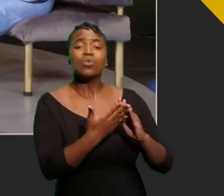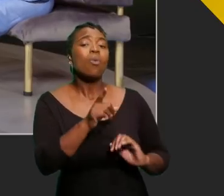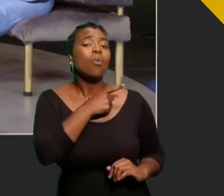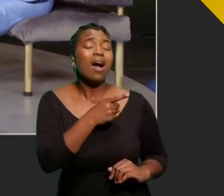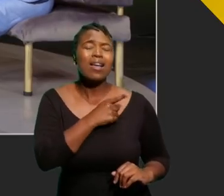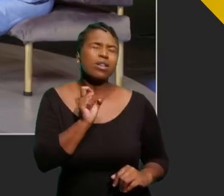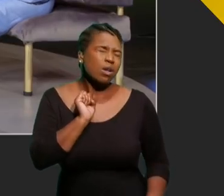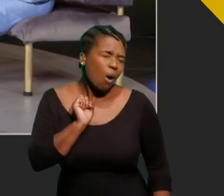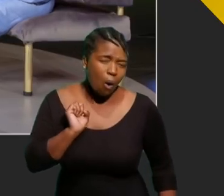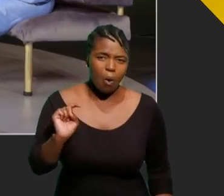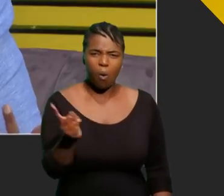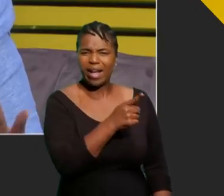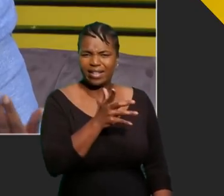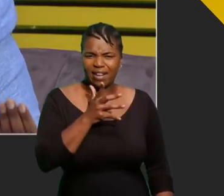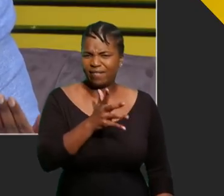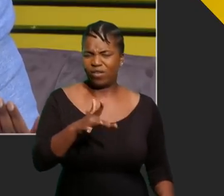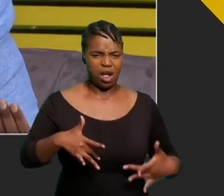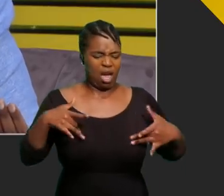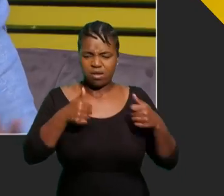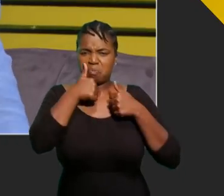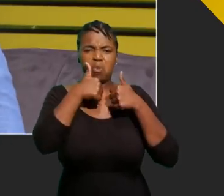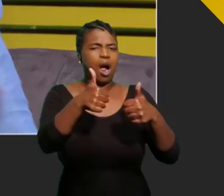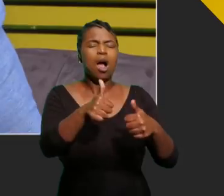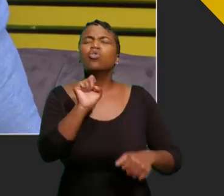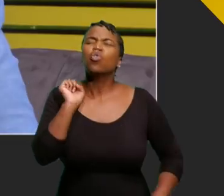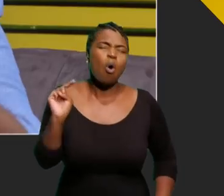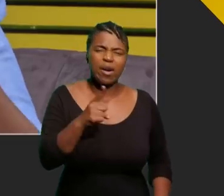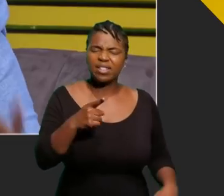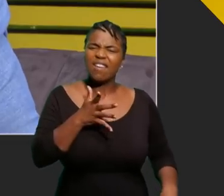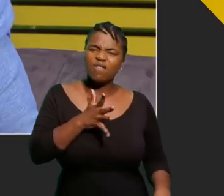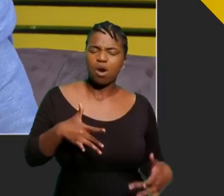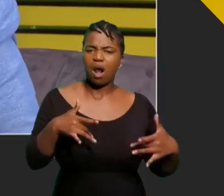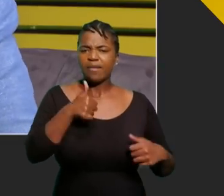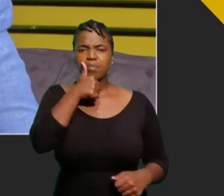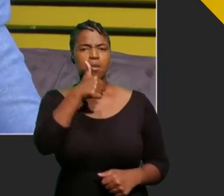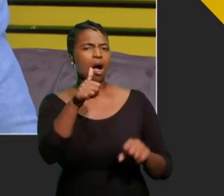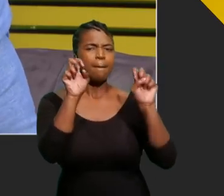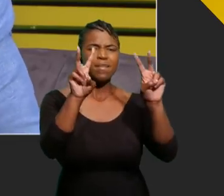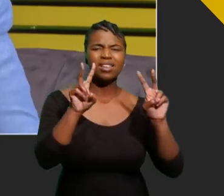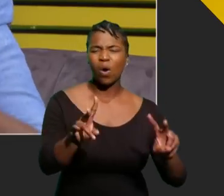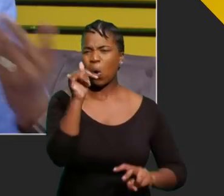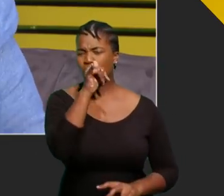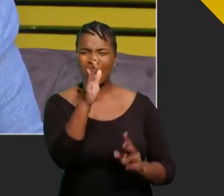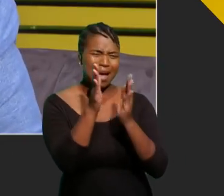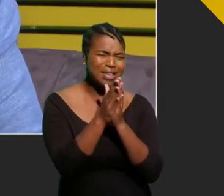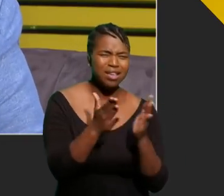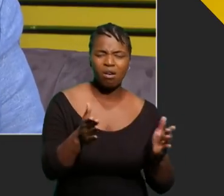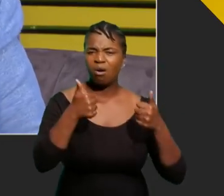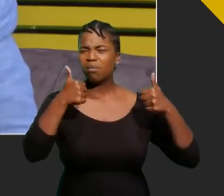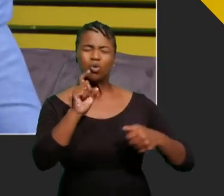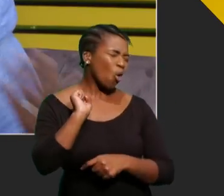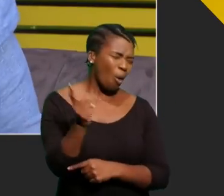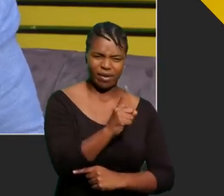egcineni sonke sifuna quality of life. That's true. Sonke sifuna ukuphila in a peaceful, crime-free,